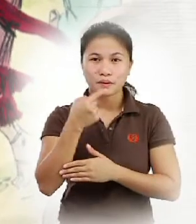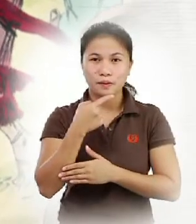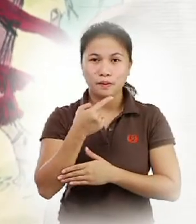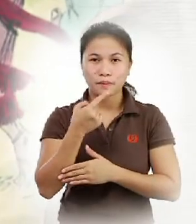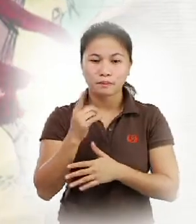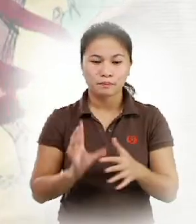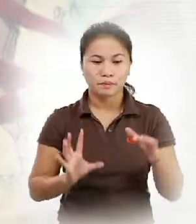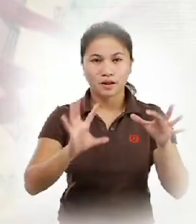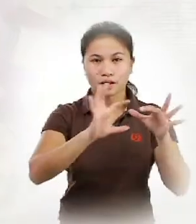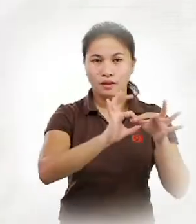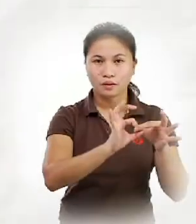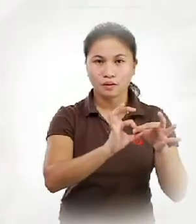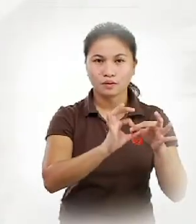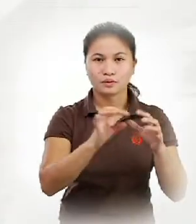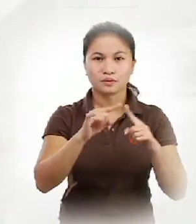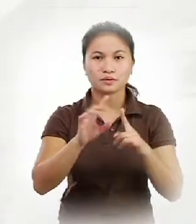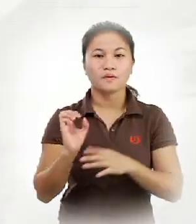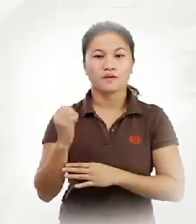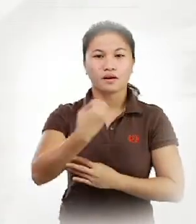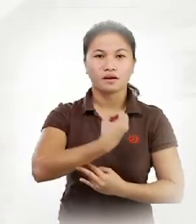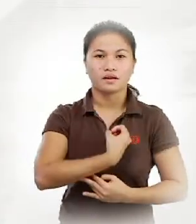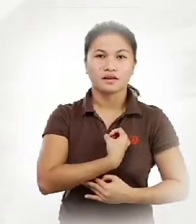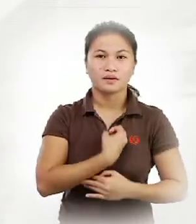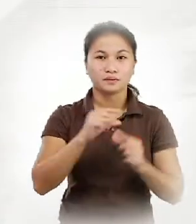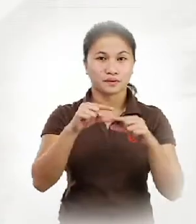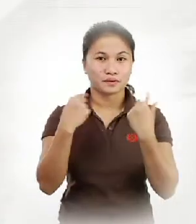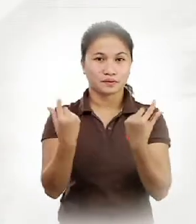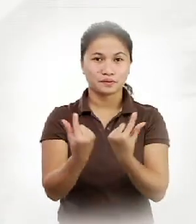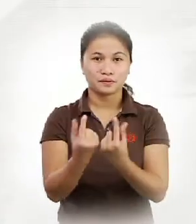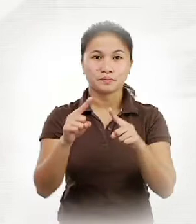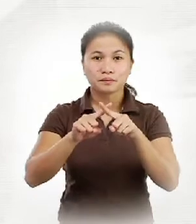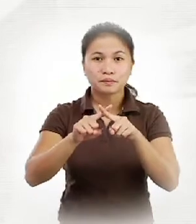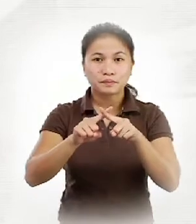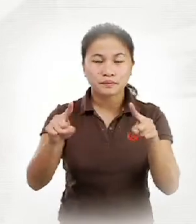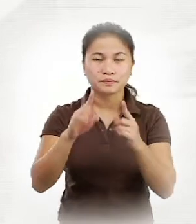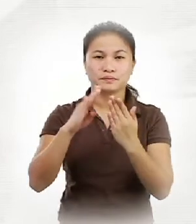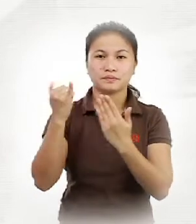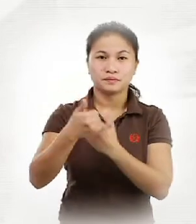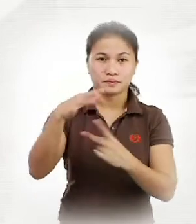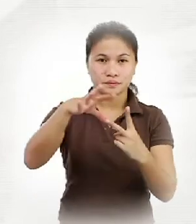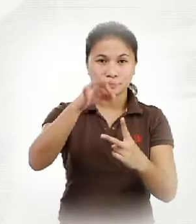belong to our class. But by choosing these people,